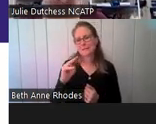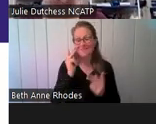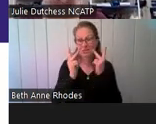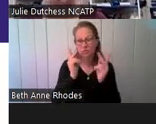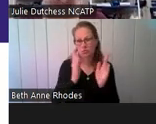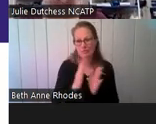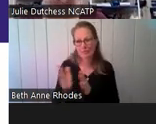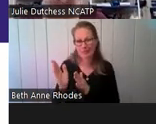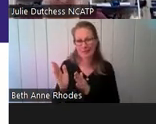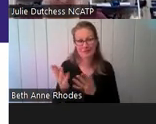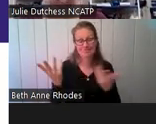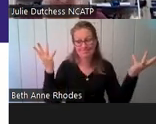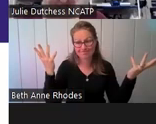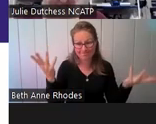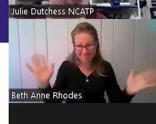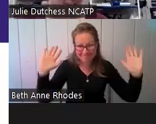So thank you.